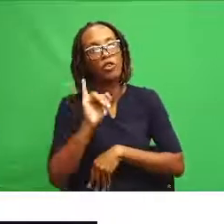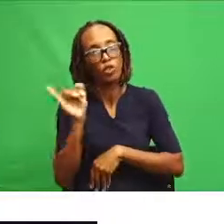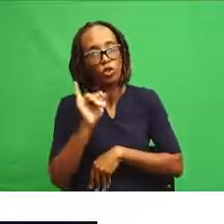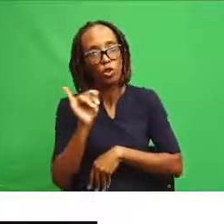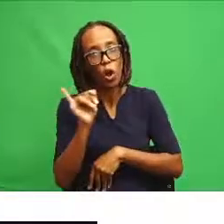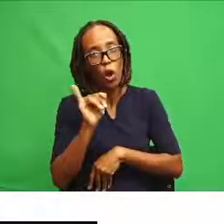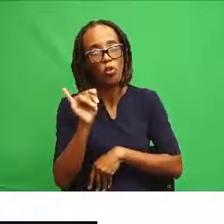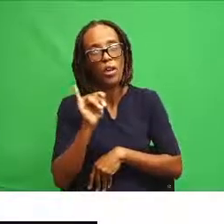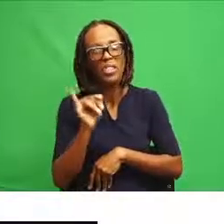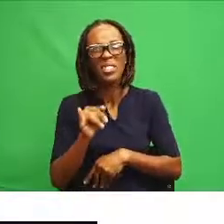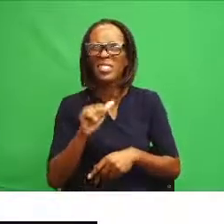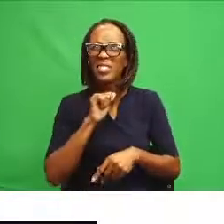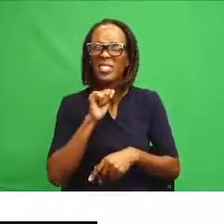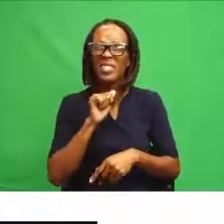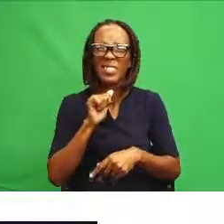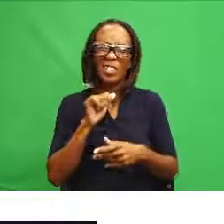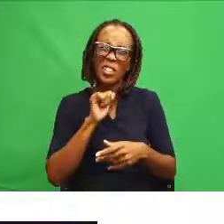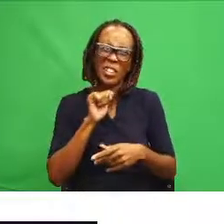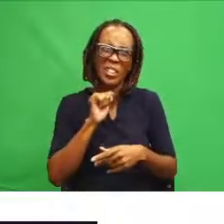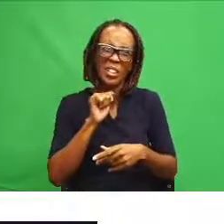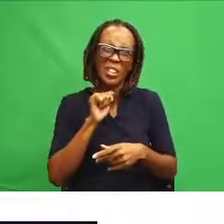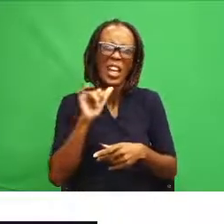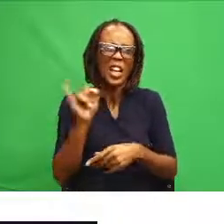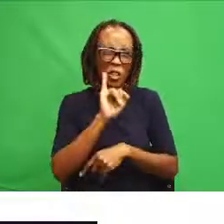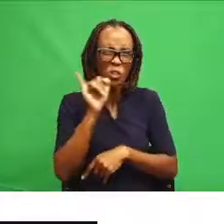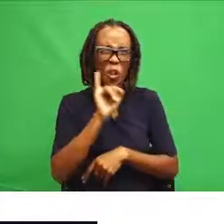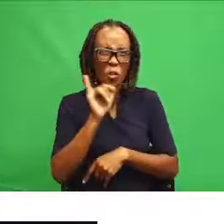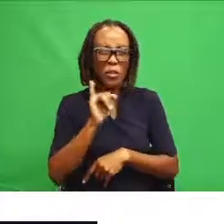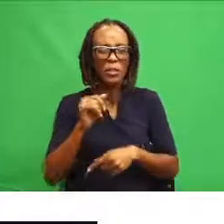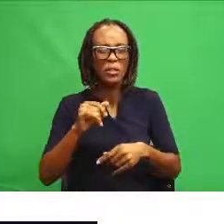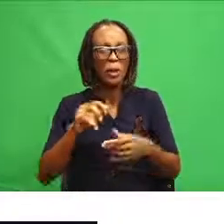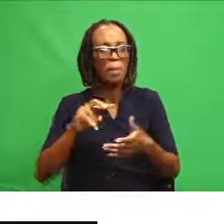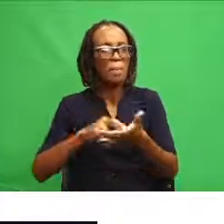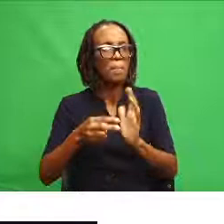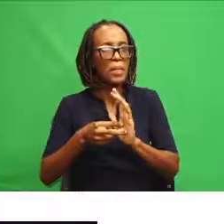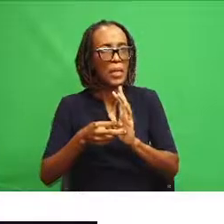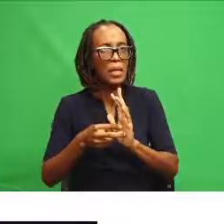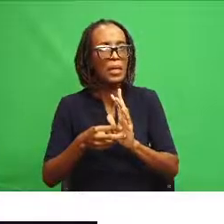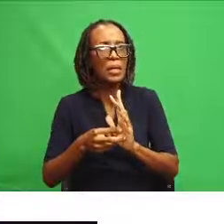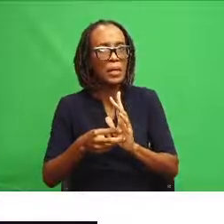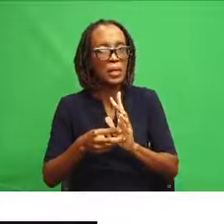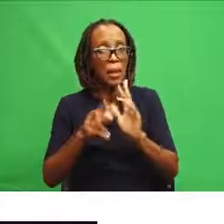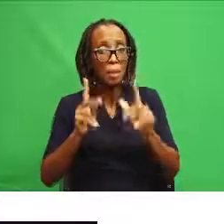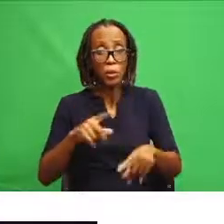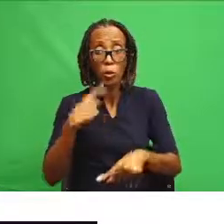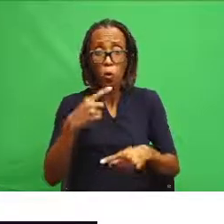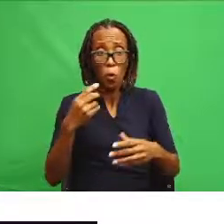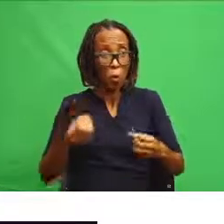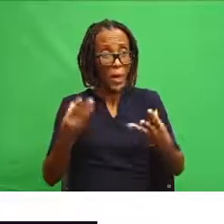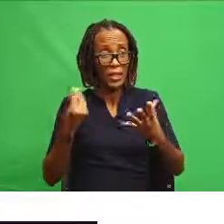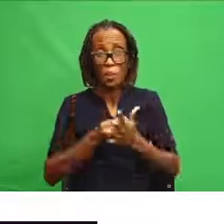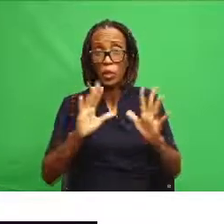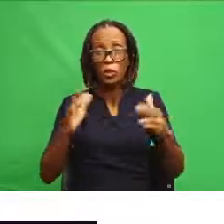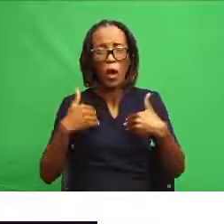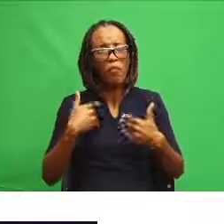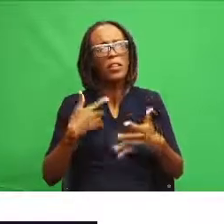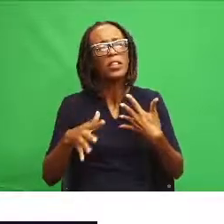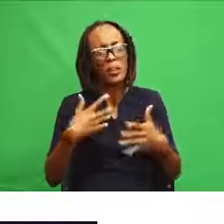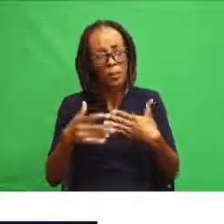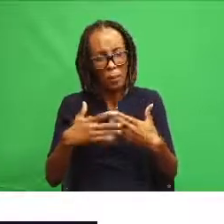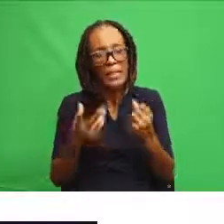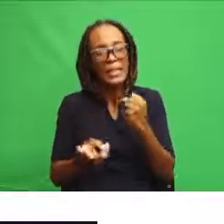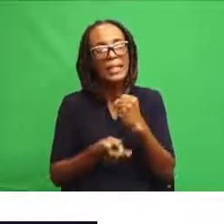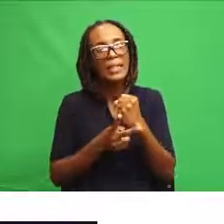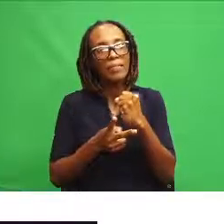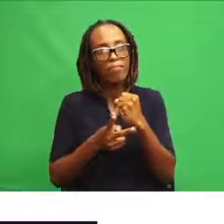policy, which is not real estate, it's an insurance estate. It is one of the ways where people who don't have a lot of money can acquire